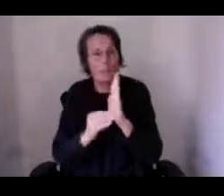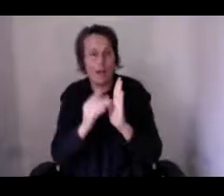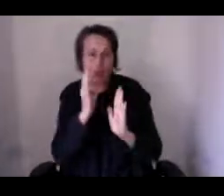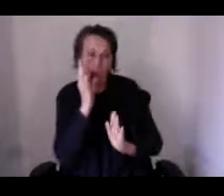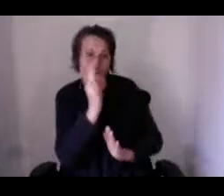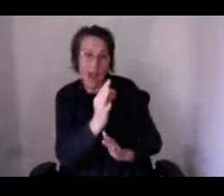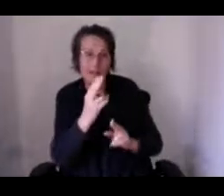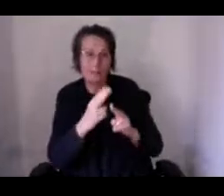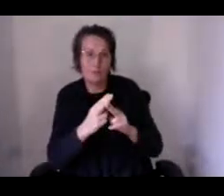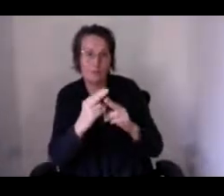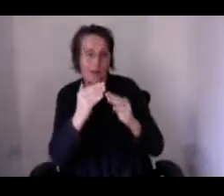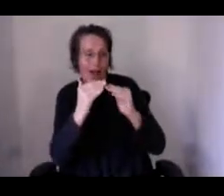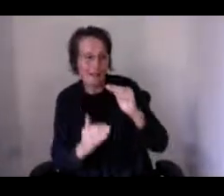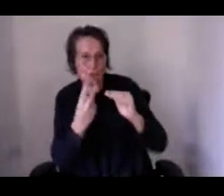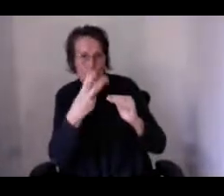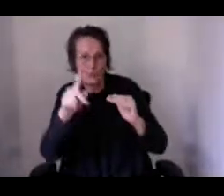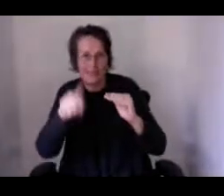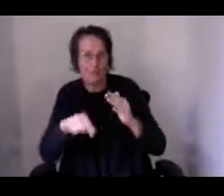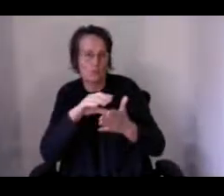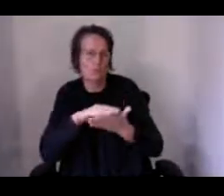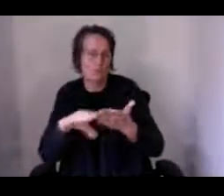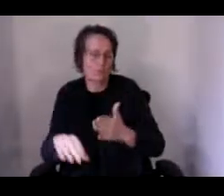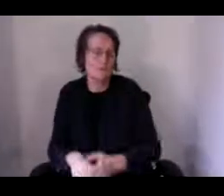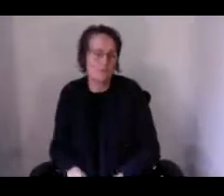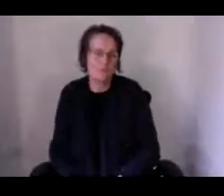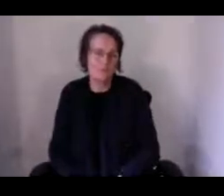than $20,000 in funding support.